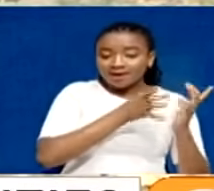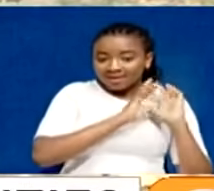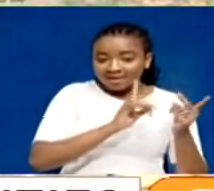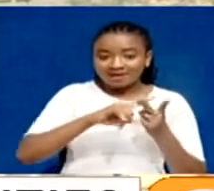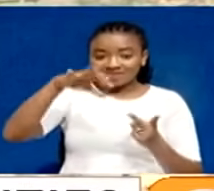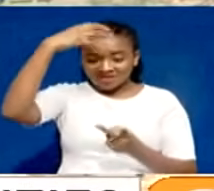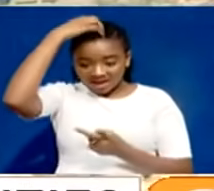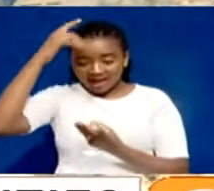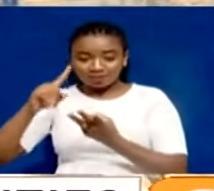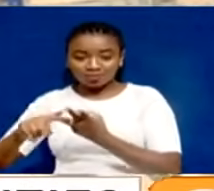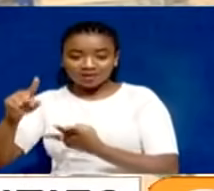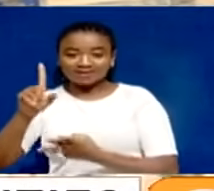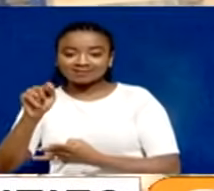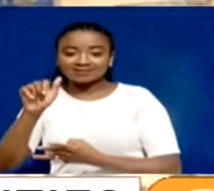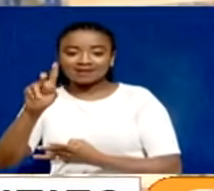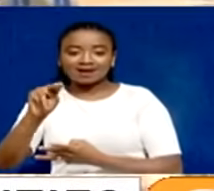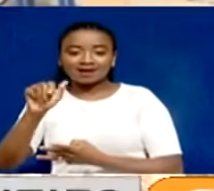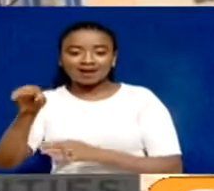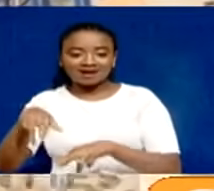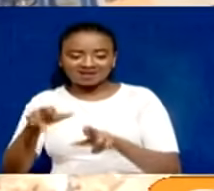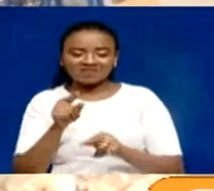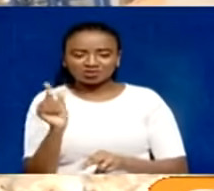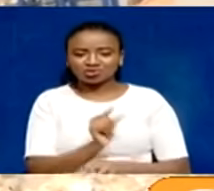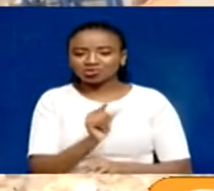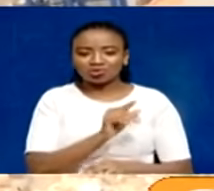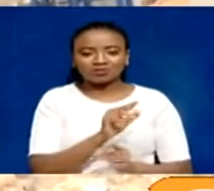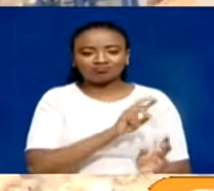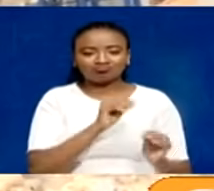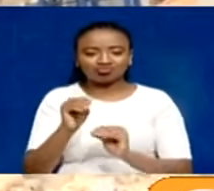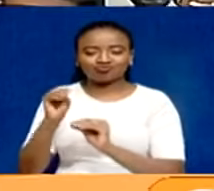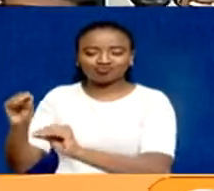Tana River counties. Francis Mtalaki, Citizen TV, Mombasa.